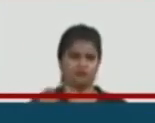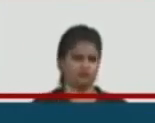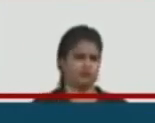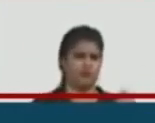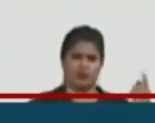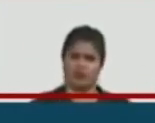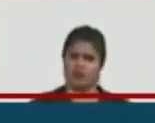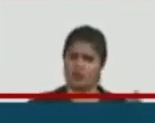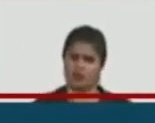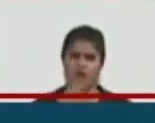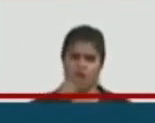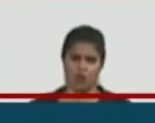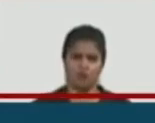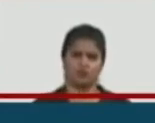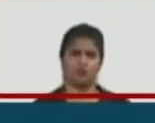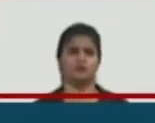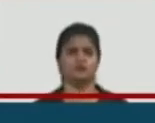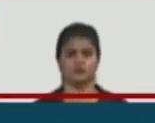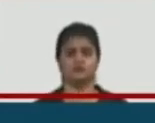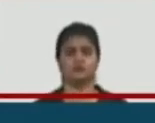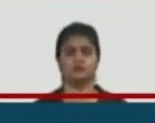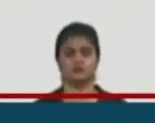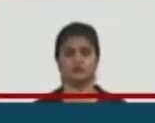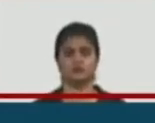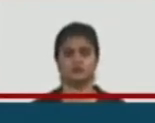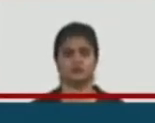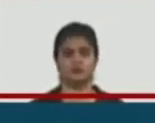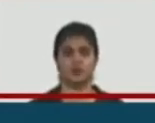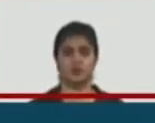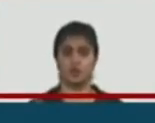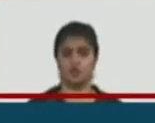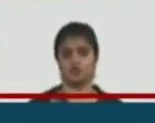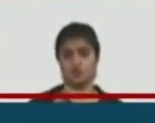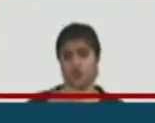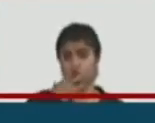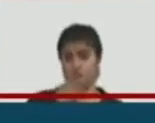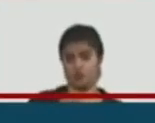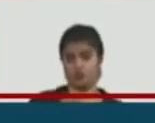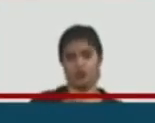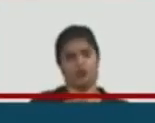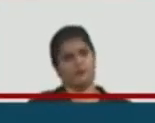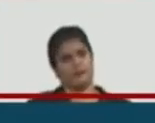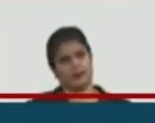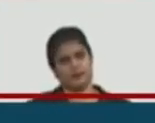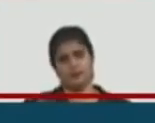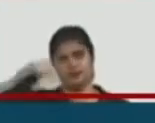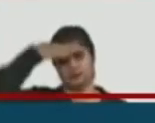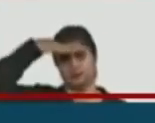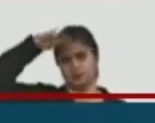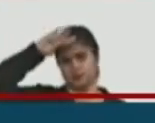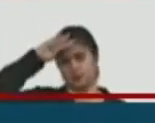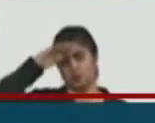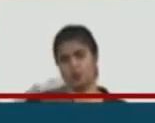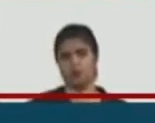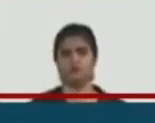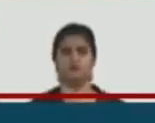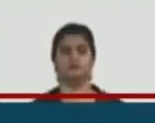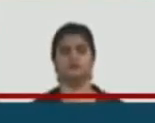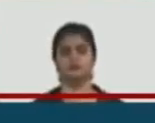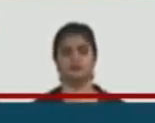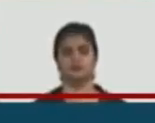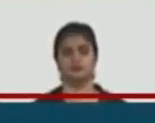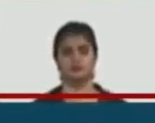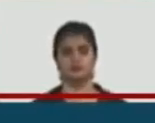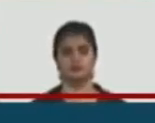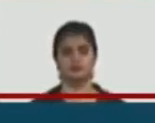is not the situation today. And it would be a dangerous mistake to try to reestablish that by force. Aware of this new scenario, we